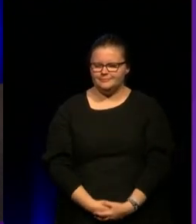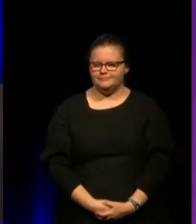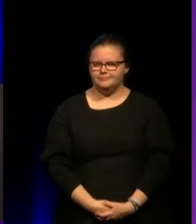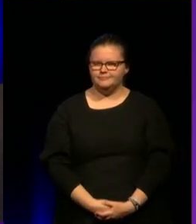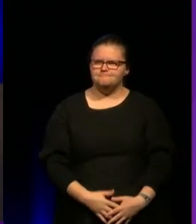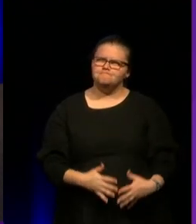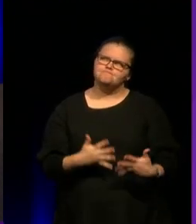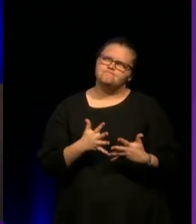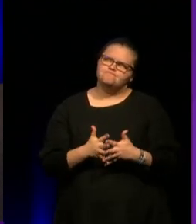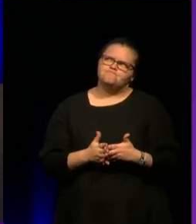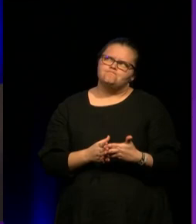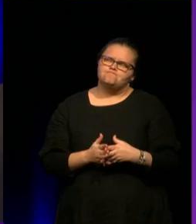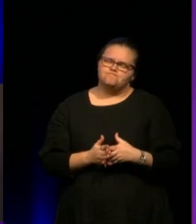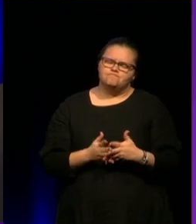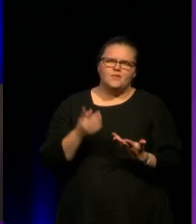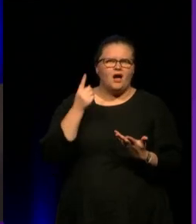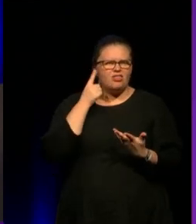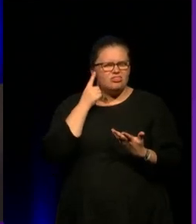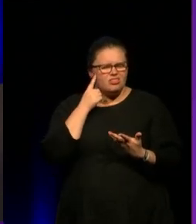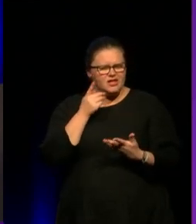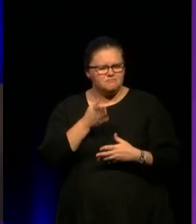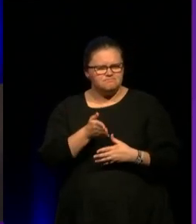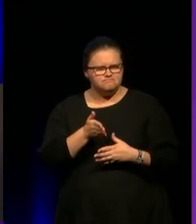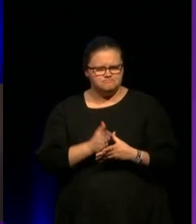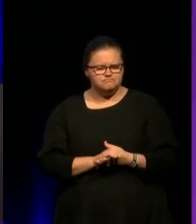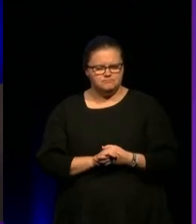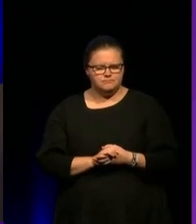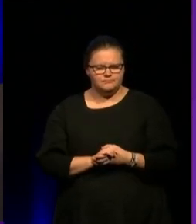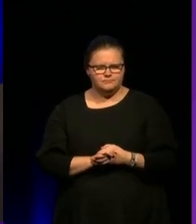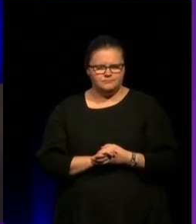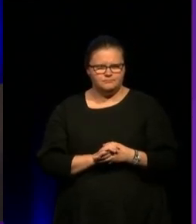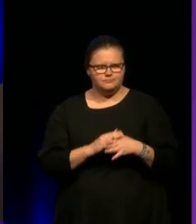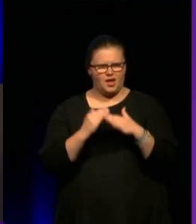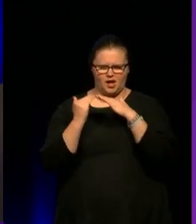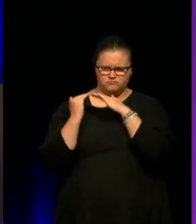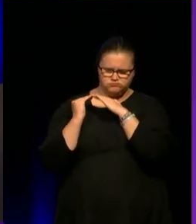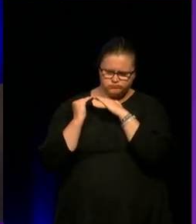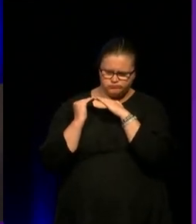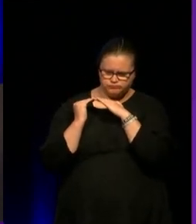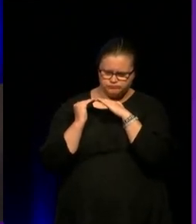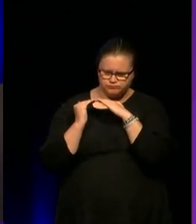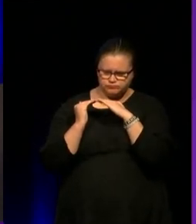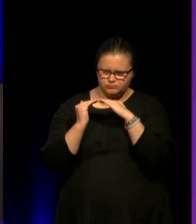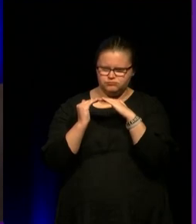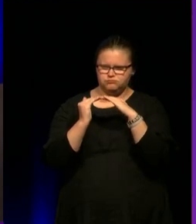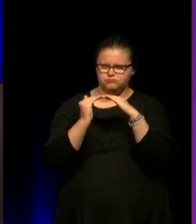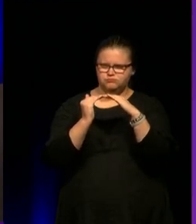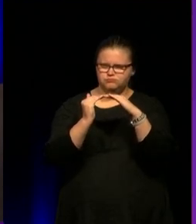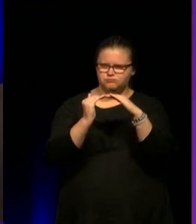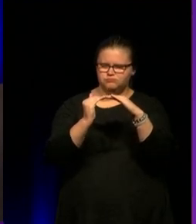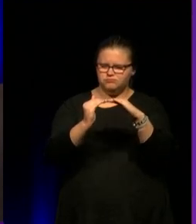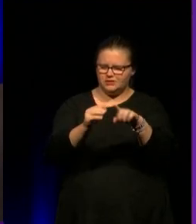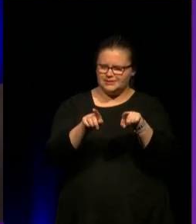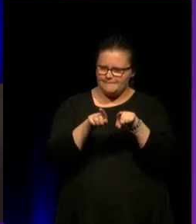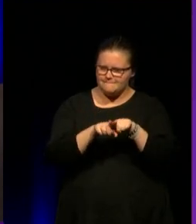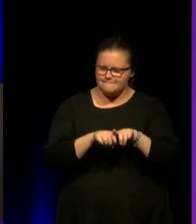I think those attributes have sort of remained the same for a really long, really long